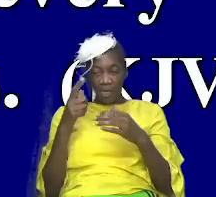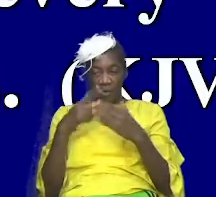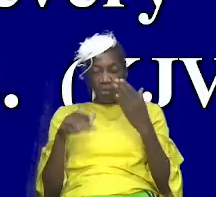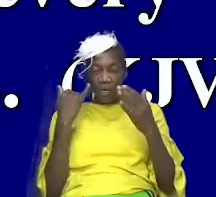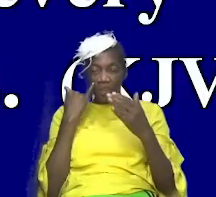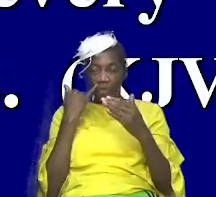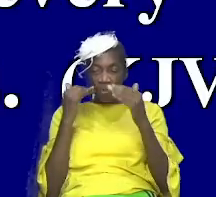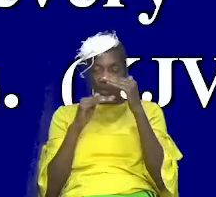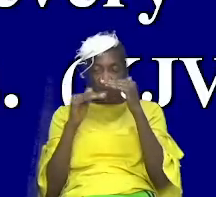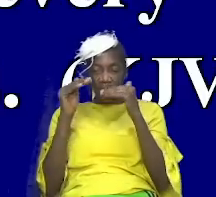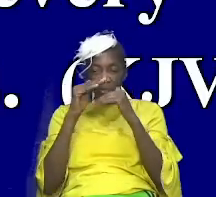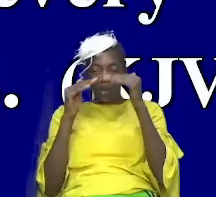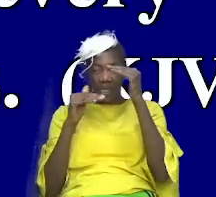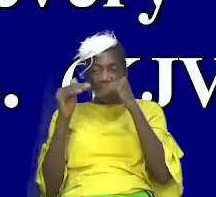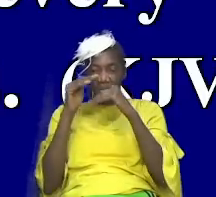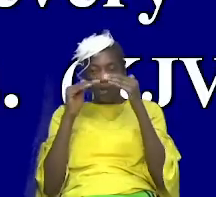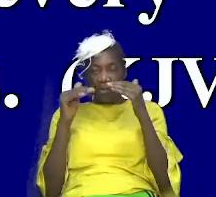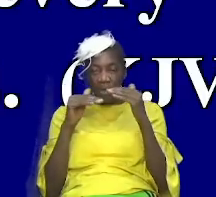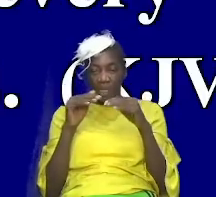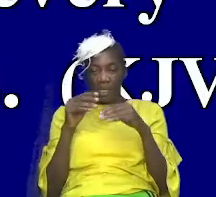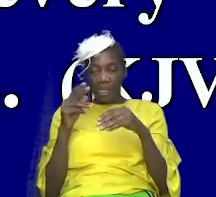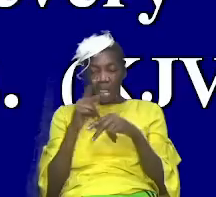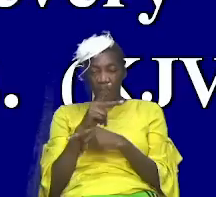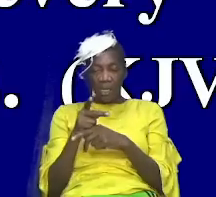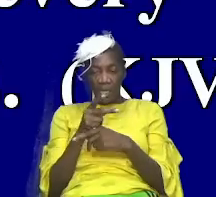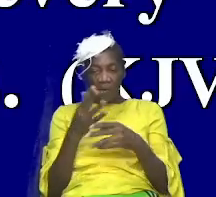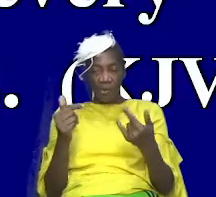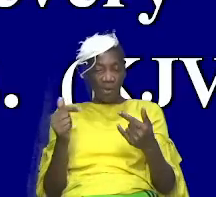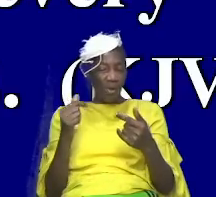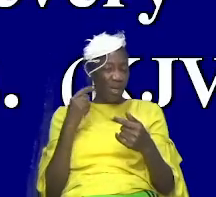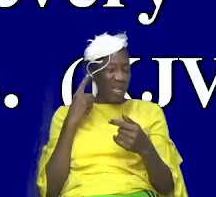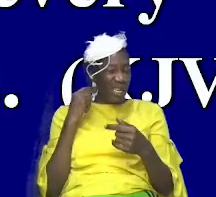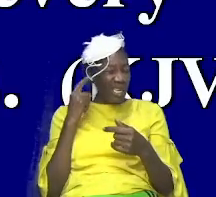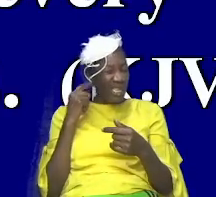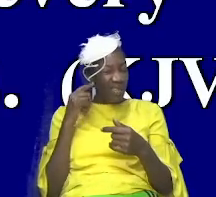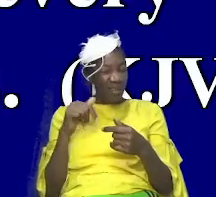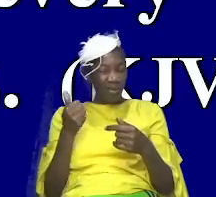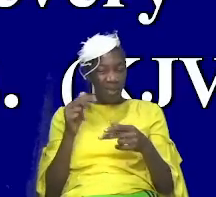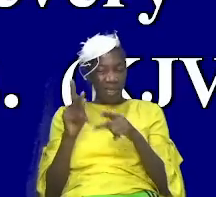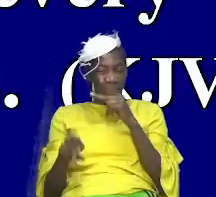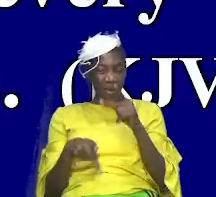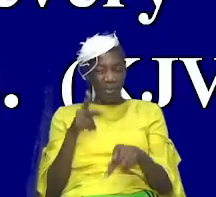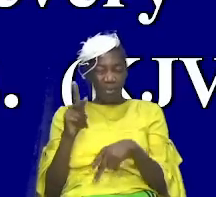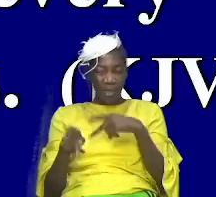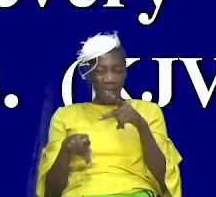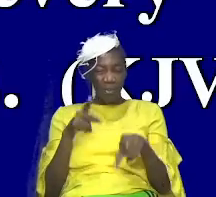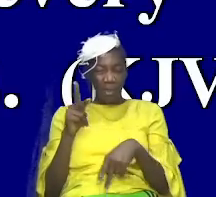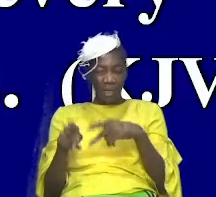Be careful how you take things in your ears from other people. You know, when they were building,